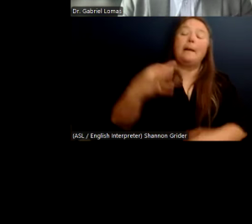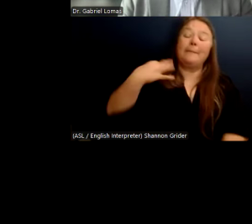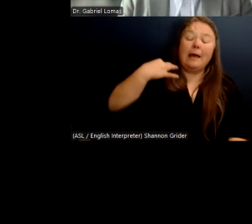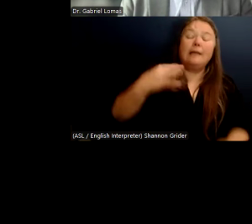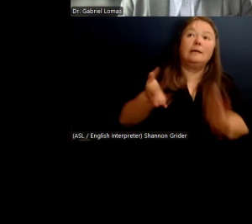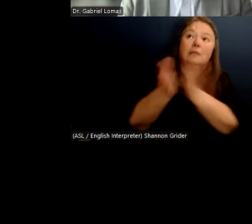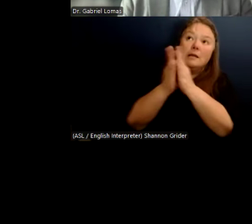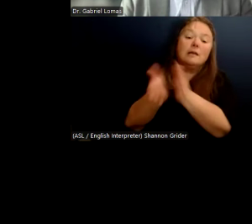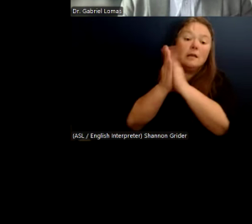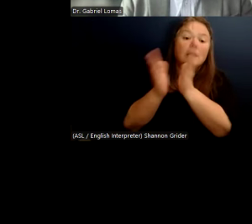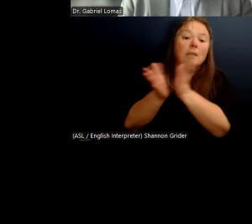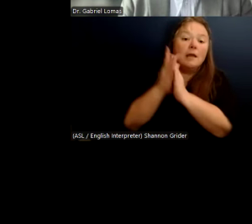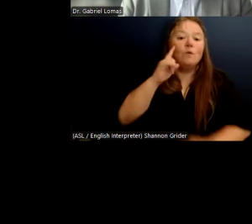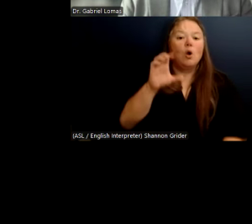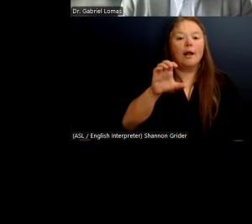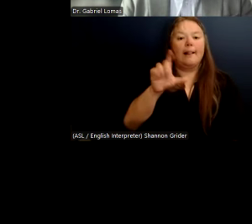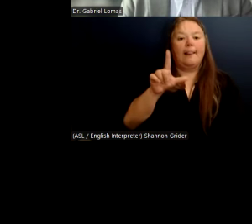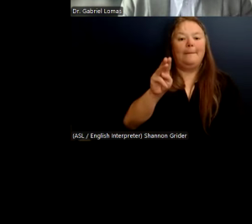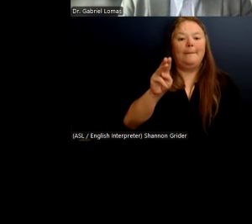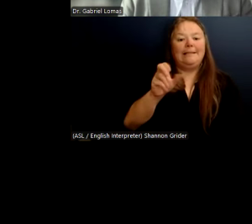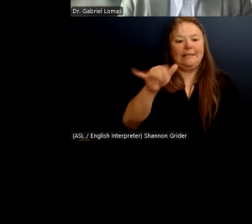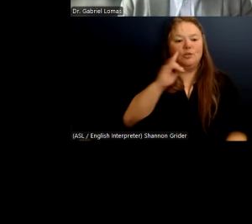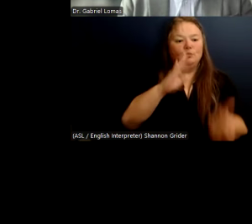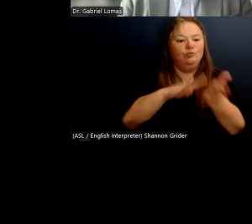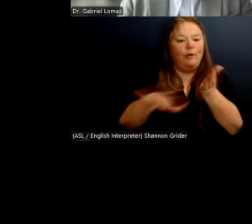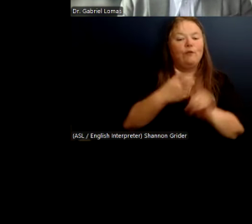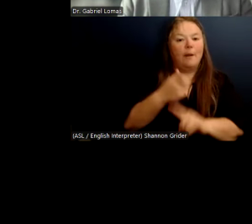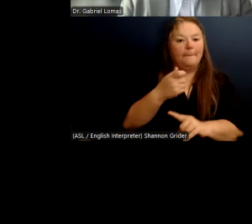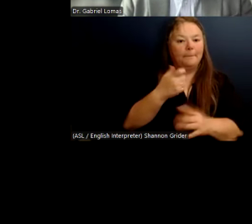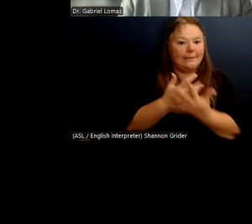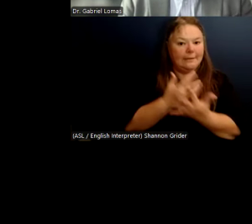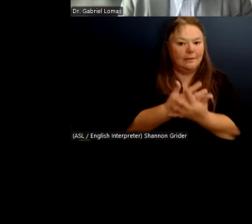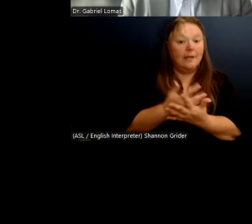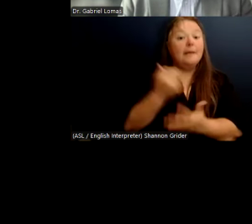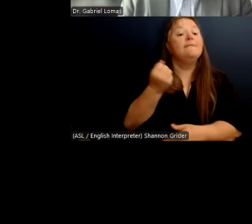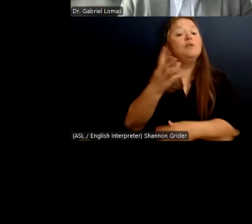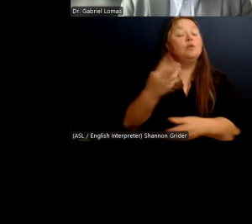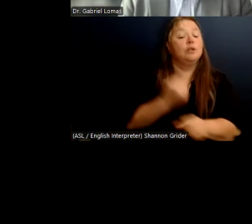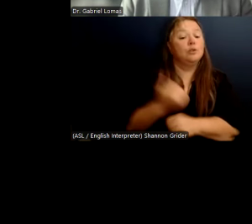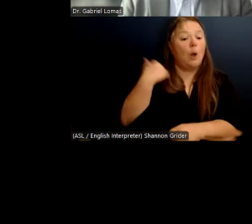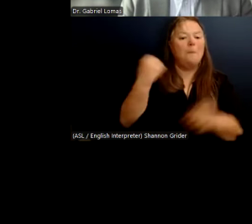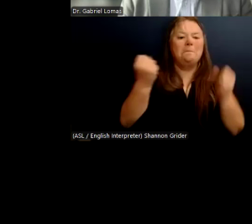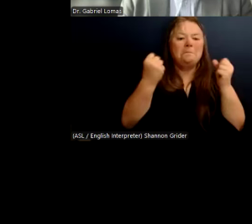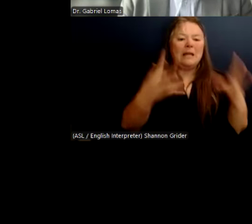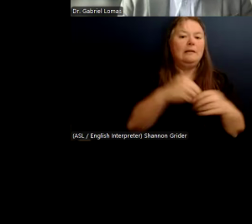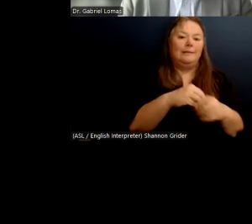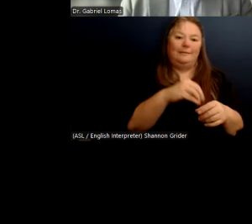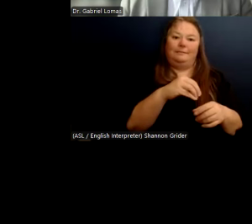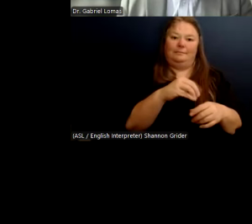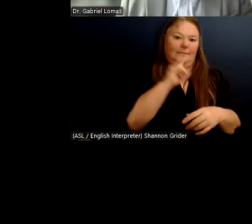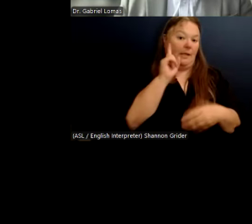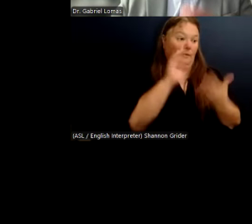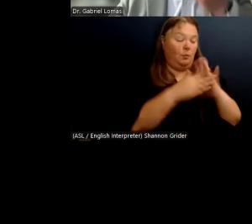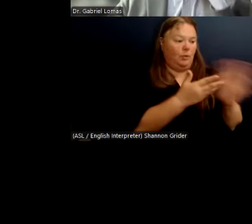being released from prison. A few years ago, many people in the deaf community were asked to write letters to help as they were trying